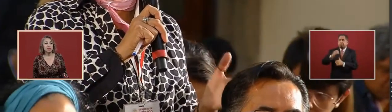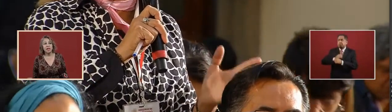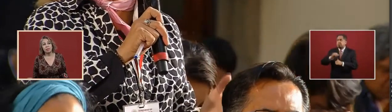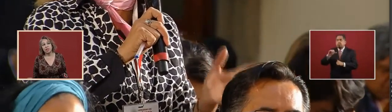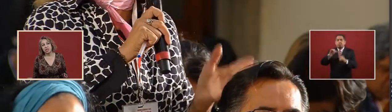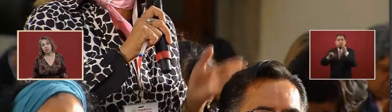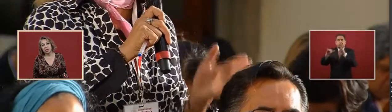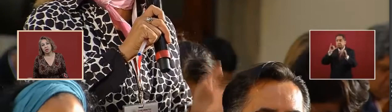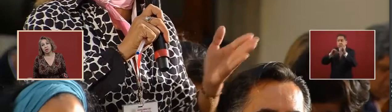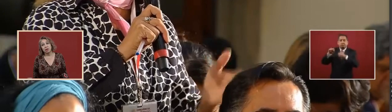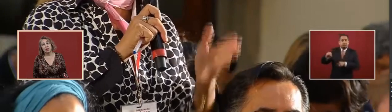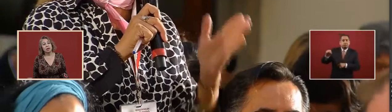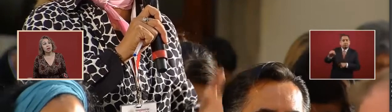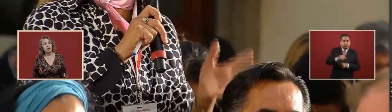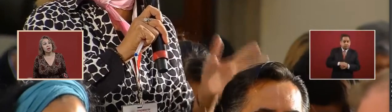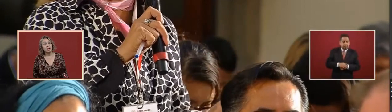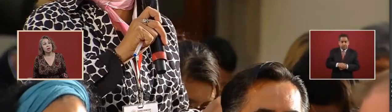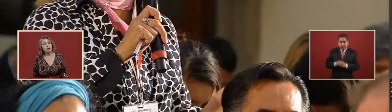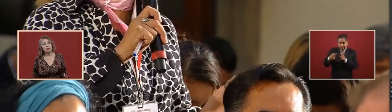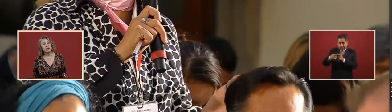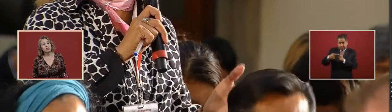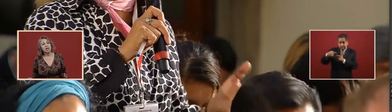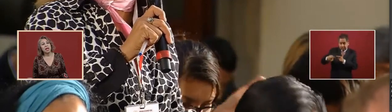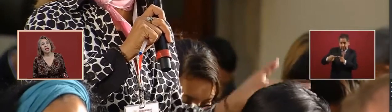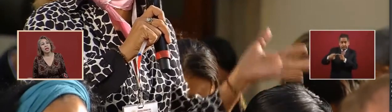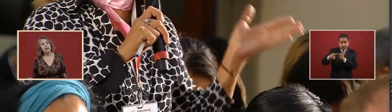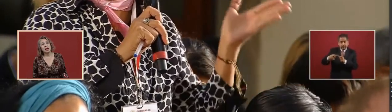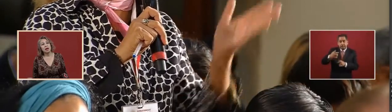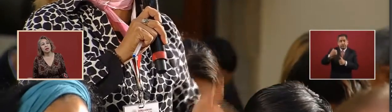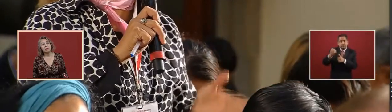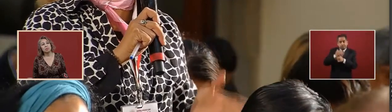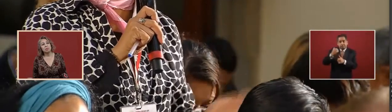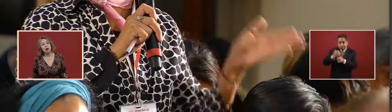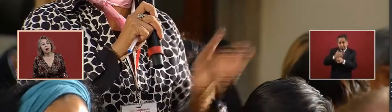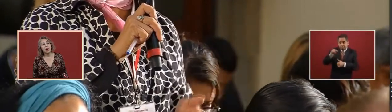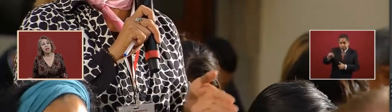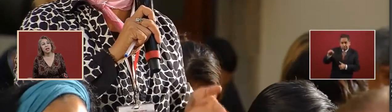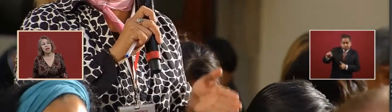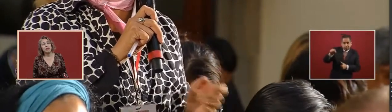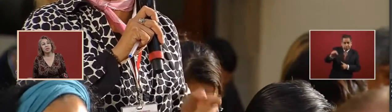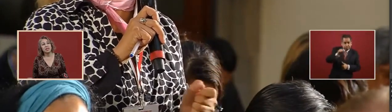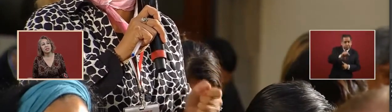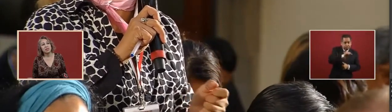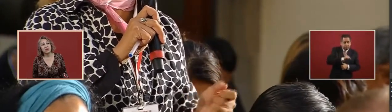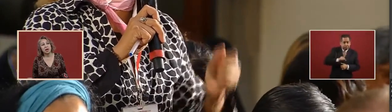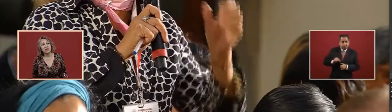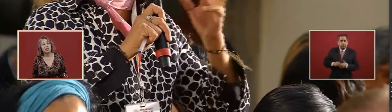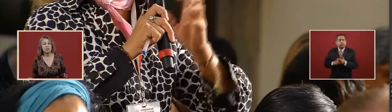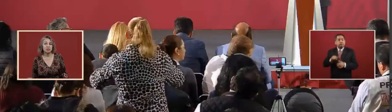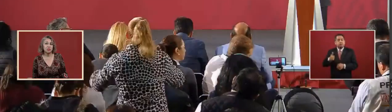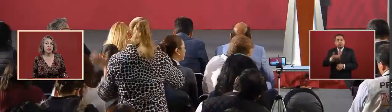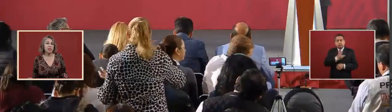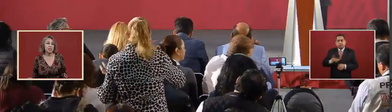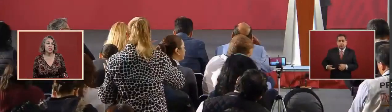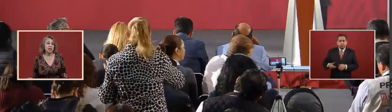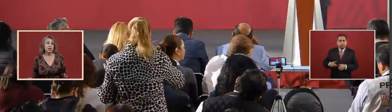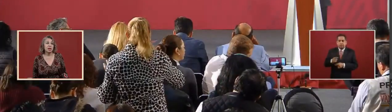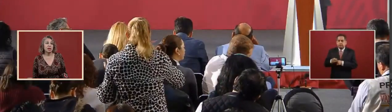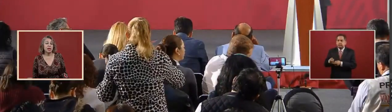that was damaged. Hay una cantina casi en cada cuadra. There's cada a bar in every